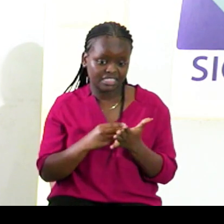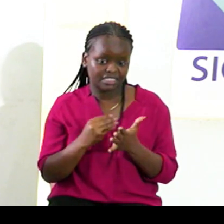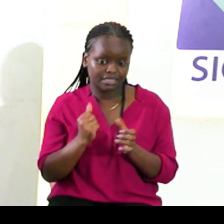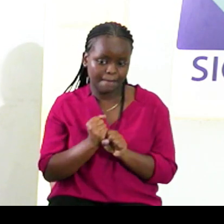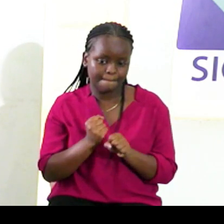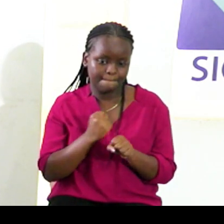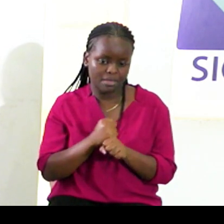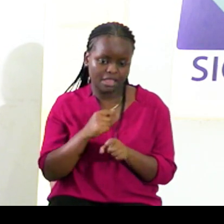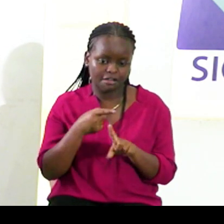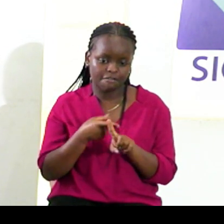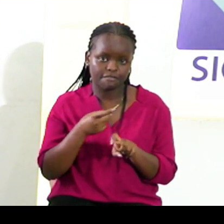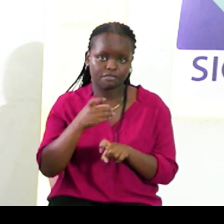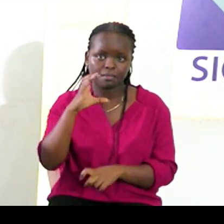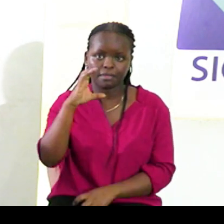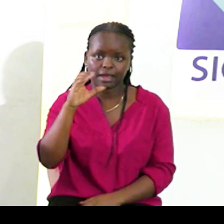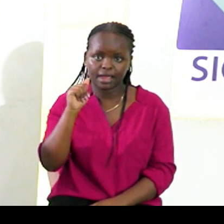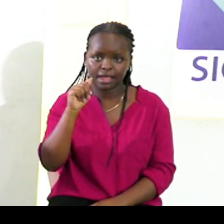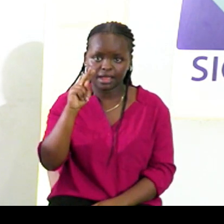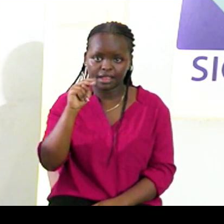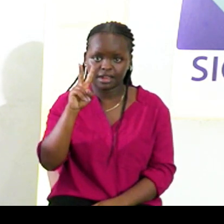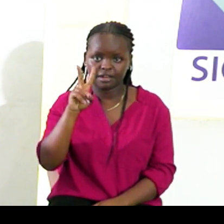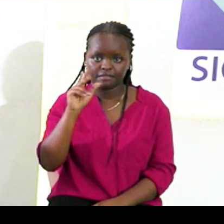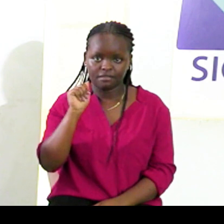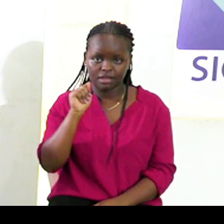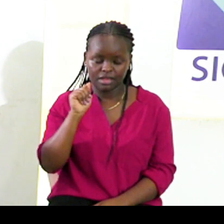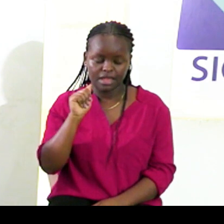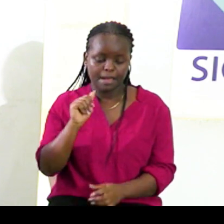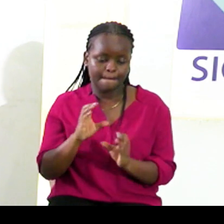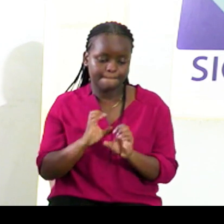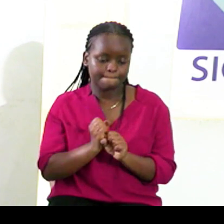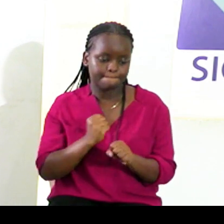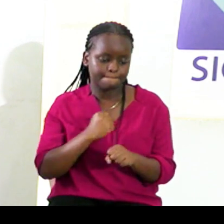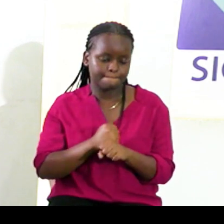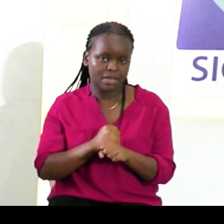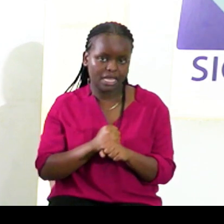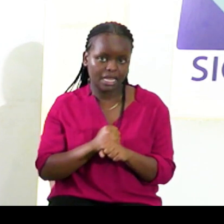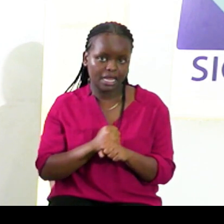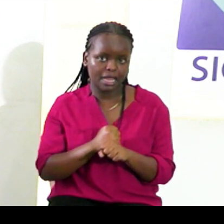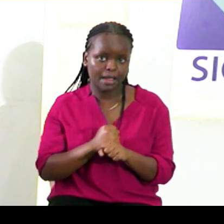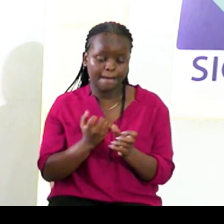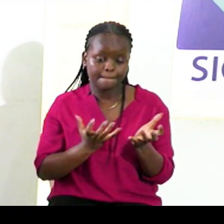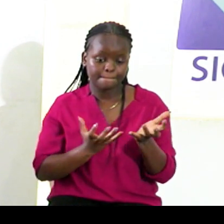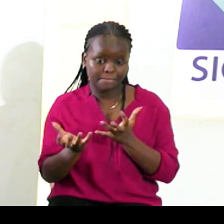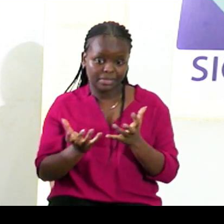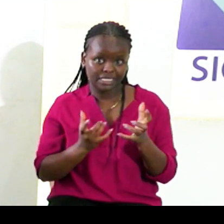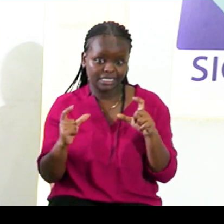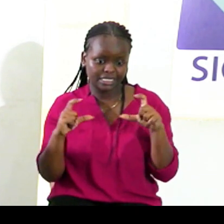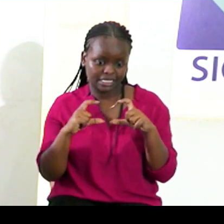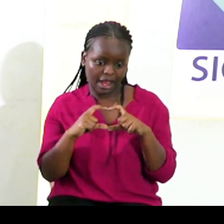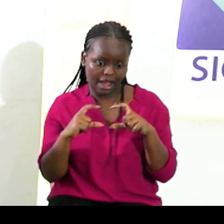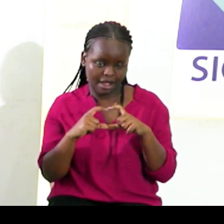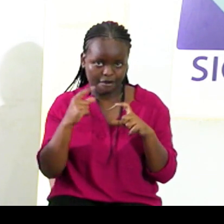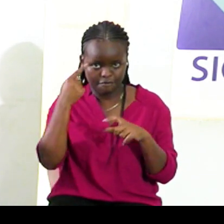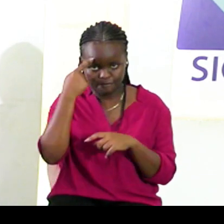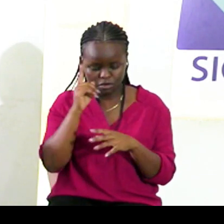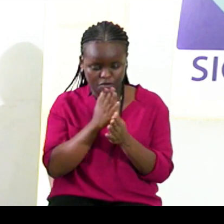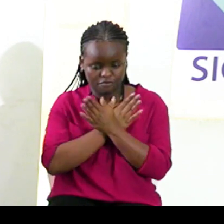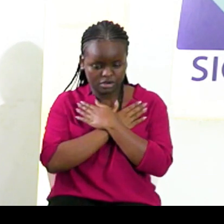from Canva, I made a business card for my friends and they like it.